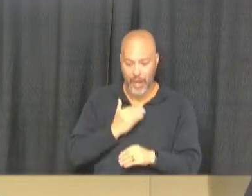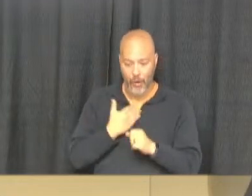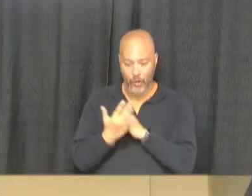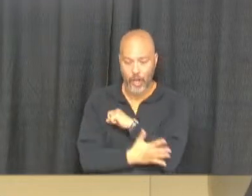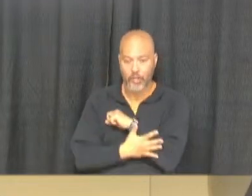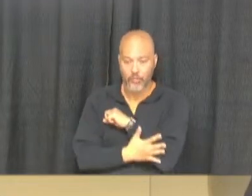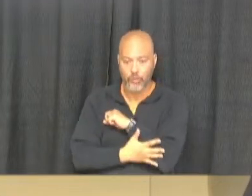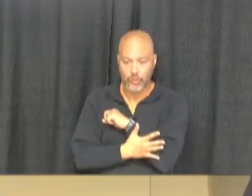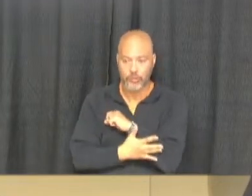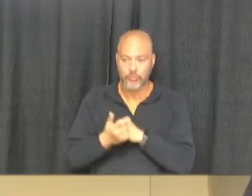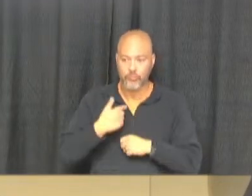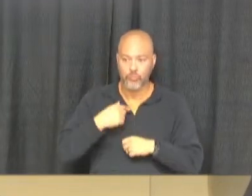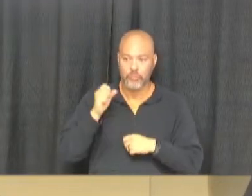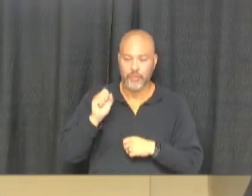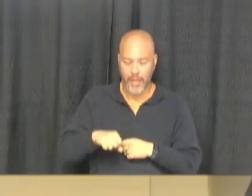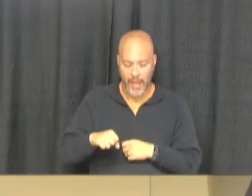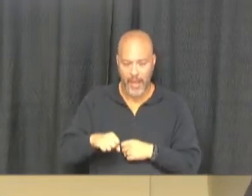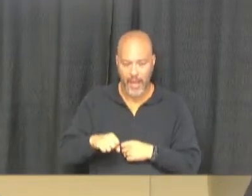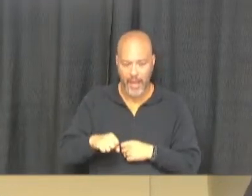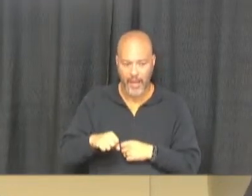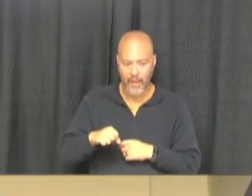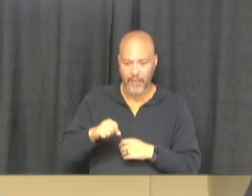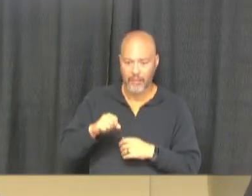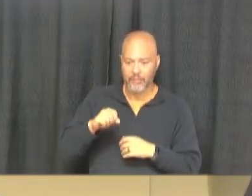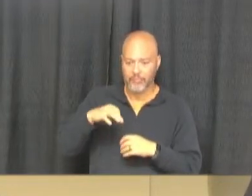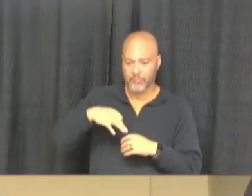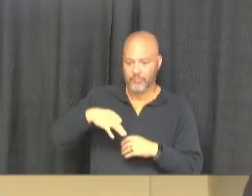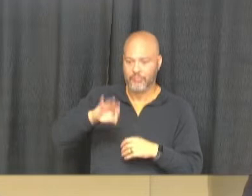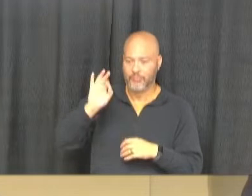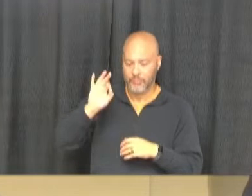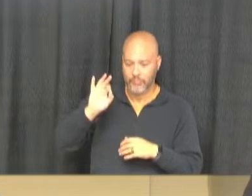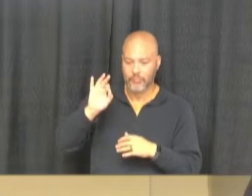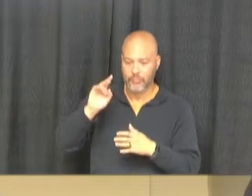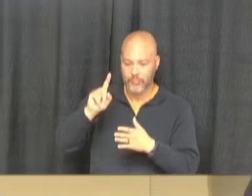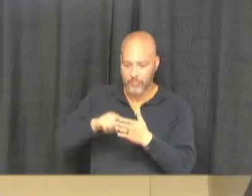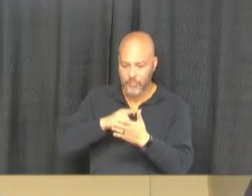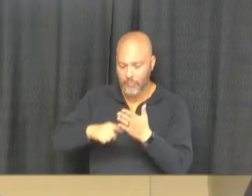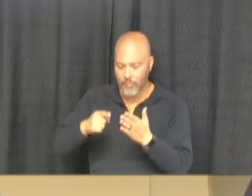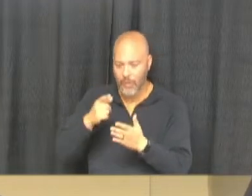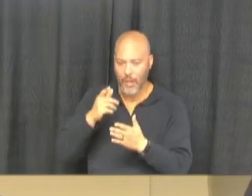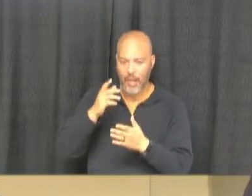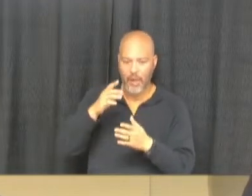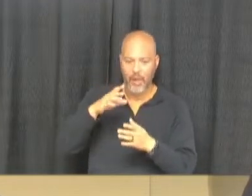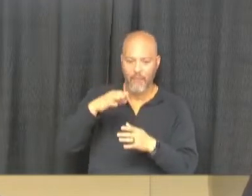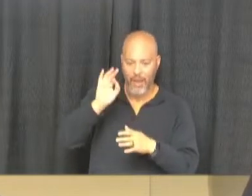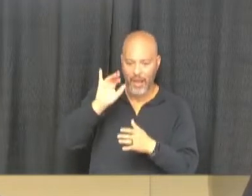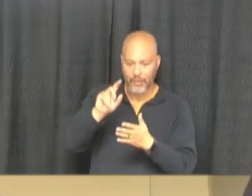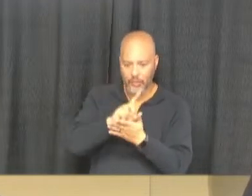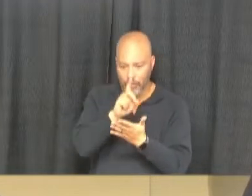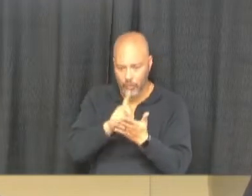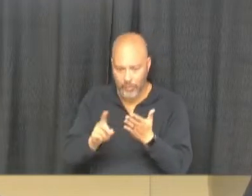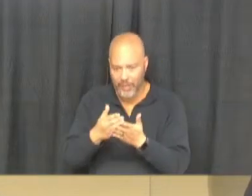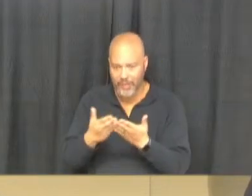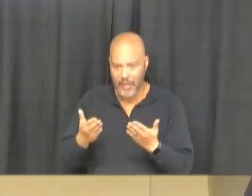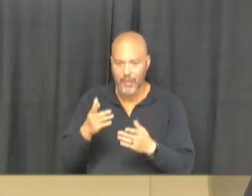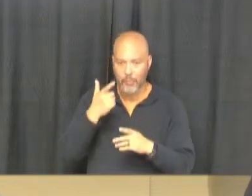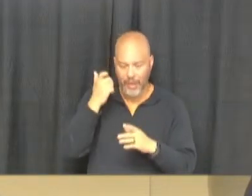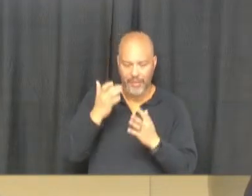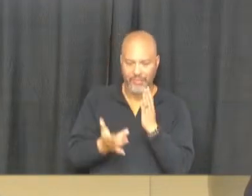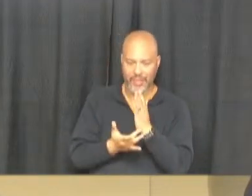we are able to crack down on some of these discriminatory practices because of technology. I think a famous celebrity said,